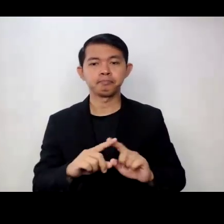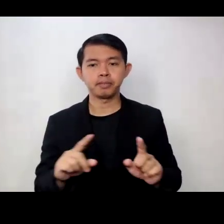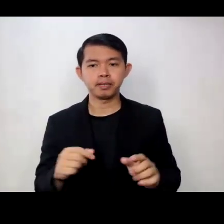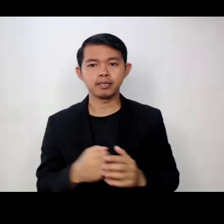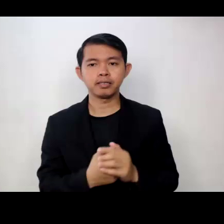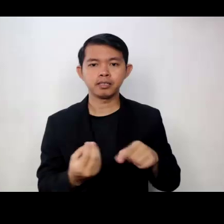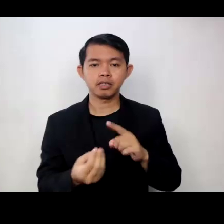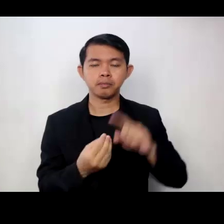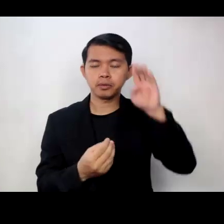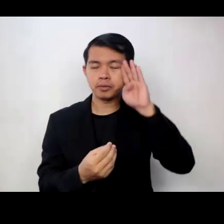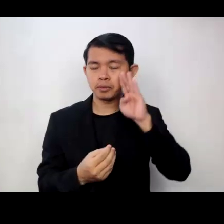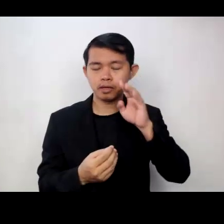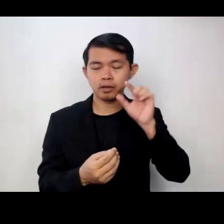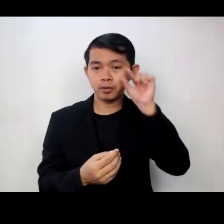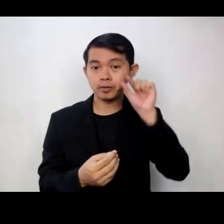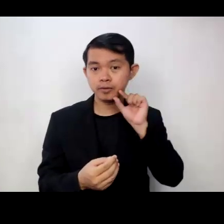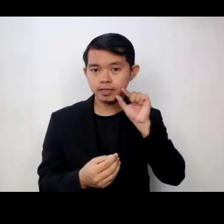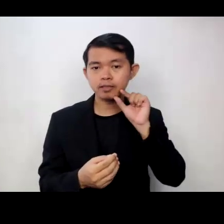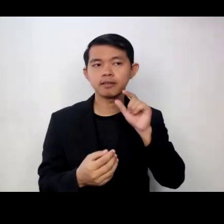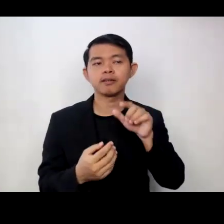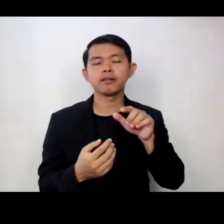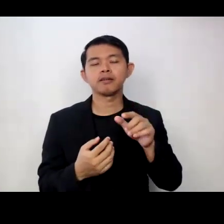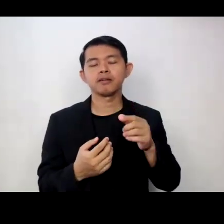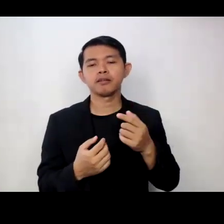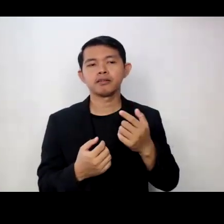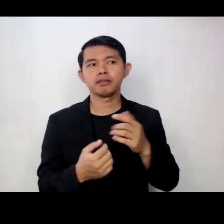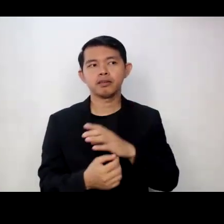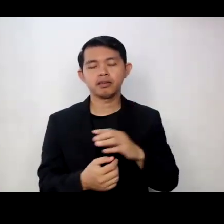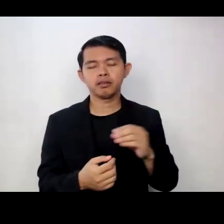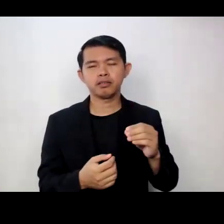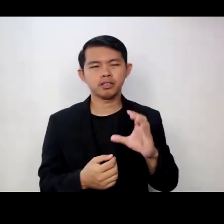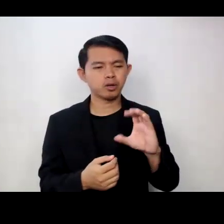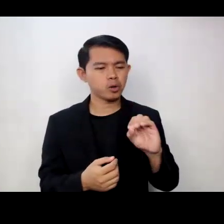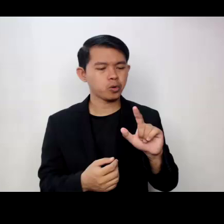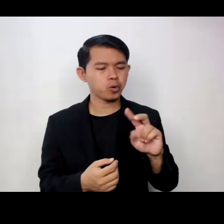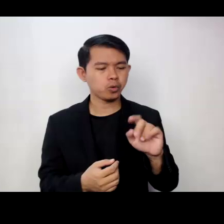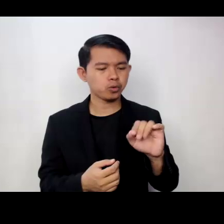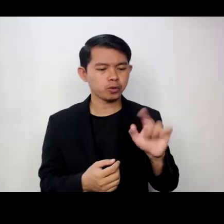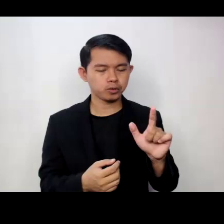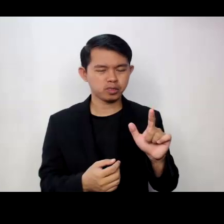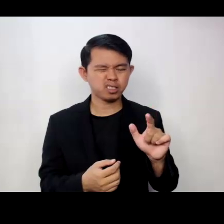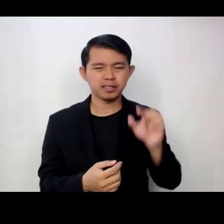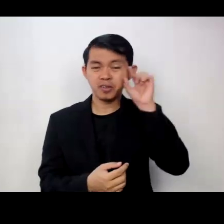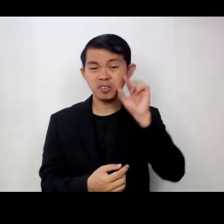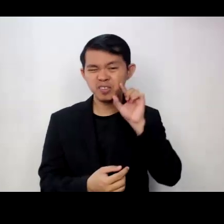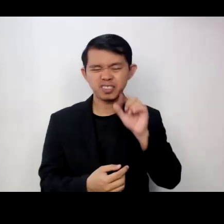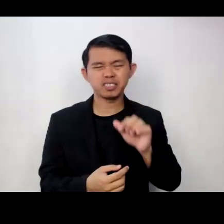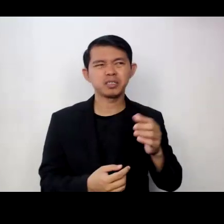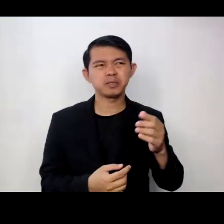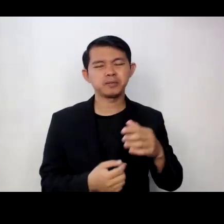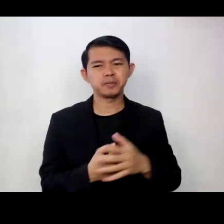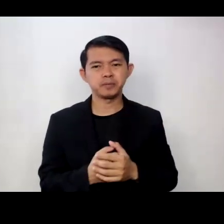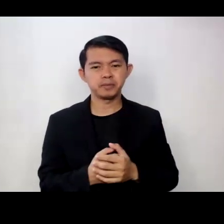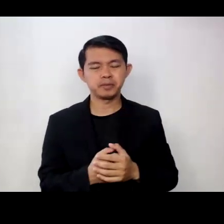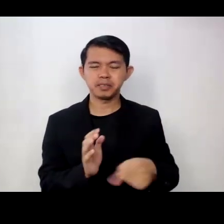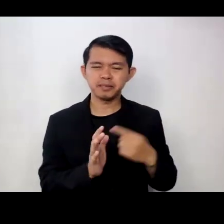gender dimensions of health, or even the colonial dimensions of both gender and health, are not really problematized